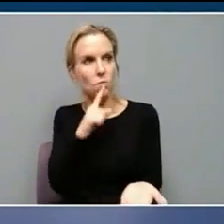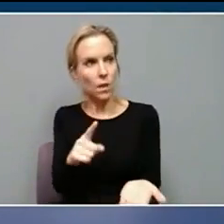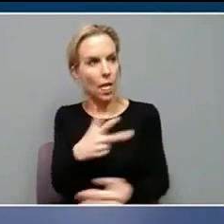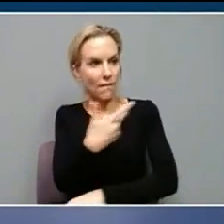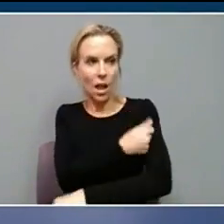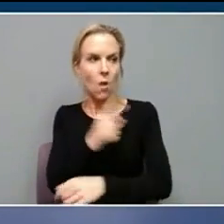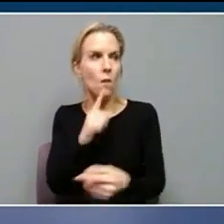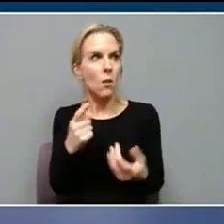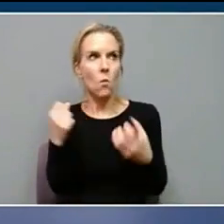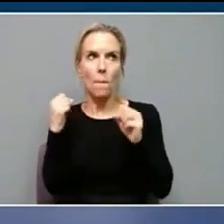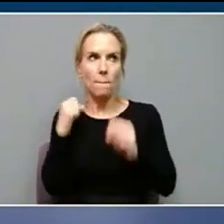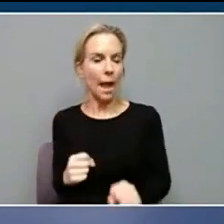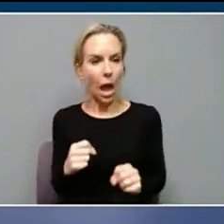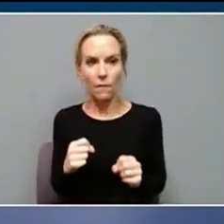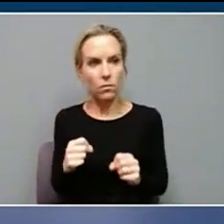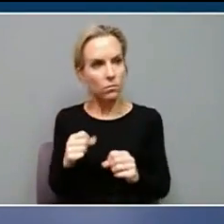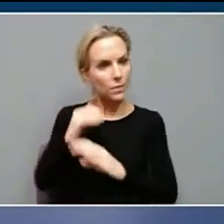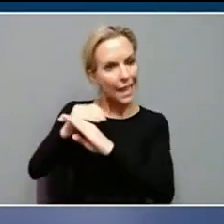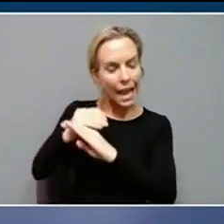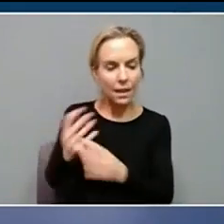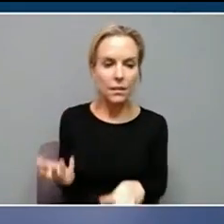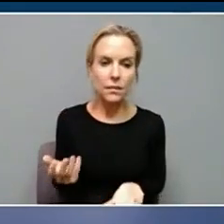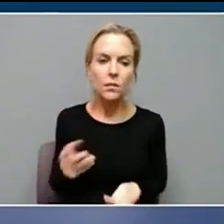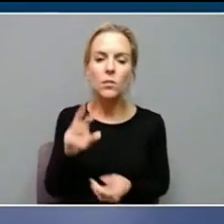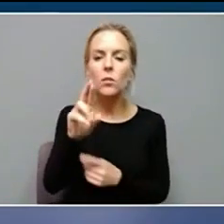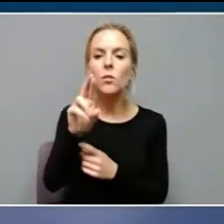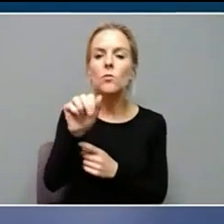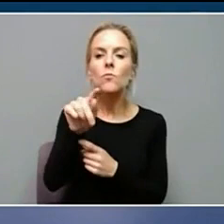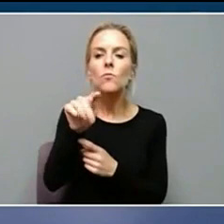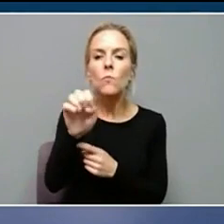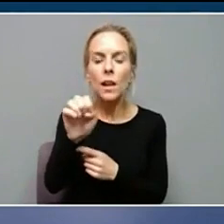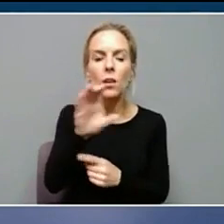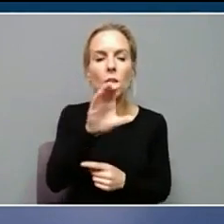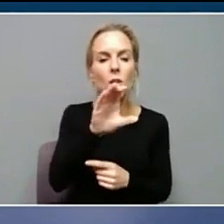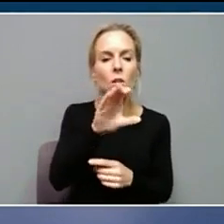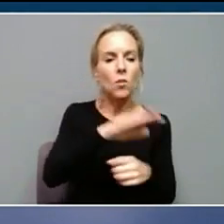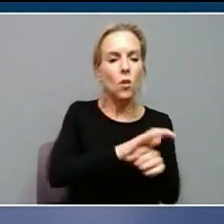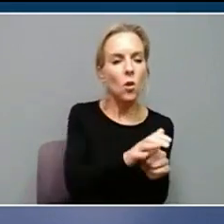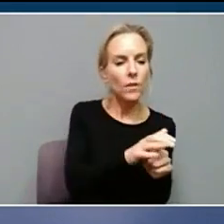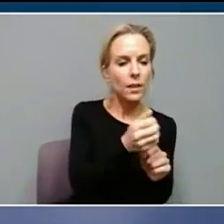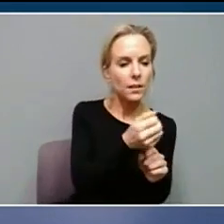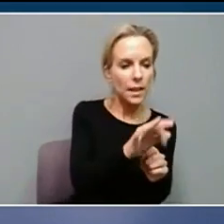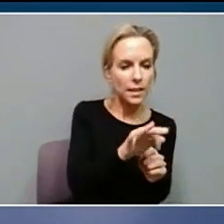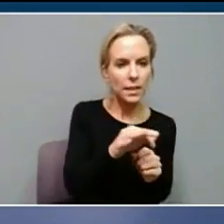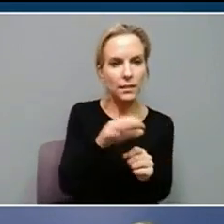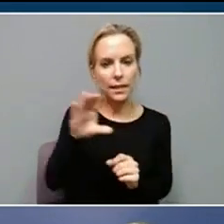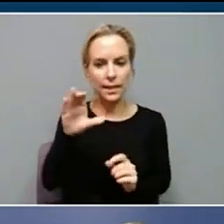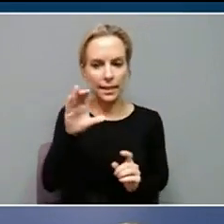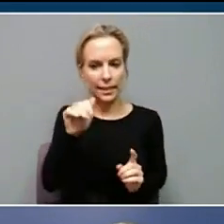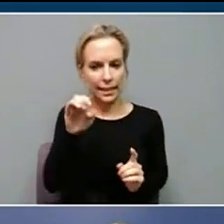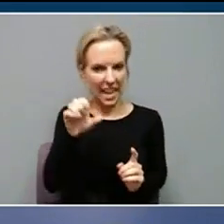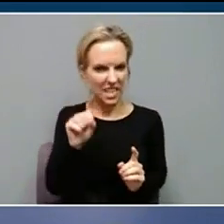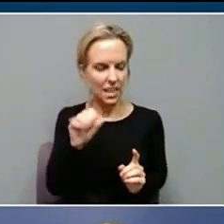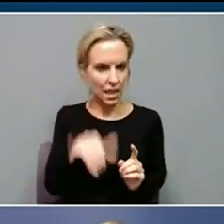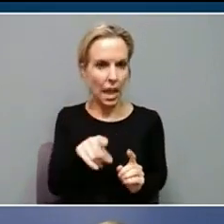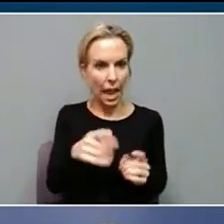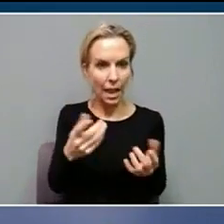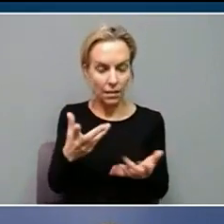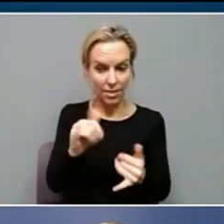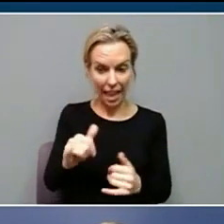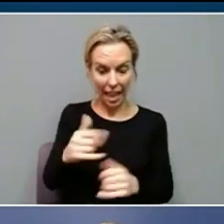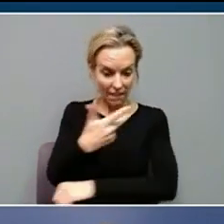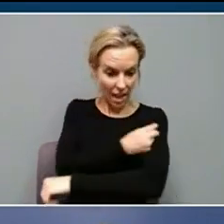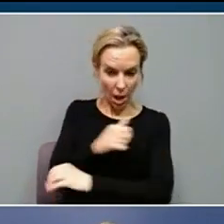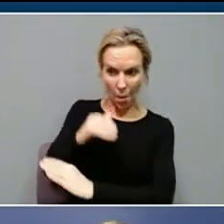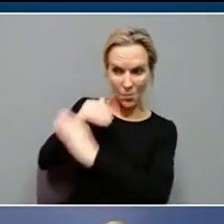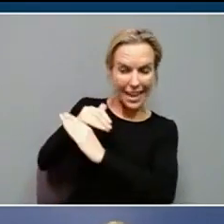Let's look at the rate of COVID-19 cases and vaccinations. This is how much a vaccine protects you. If there's that much more